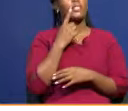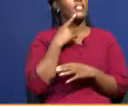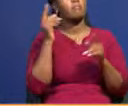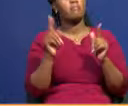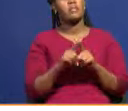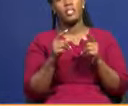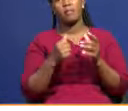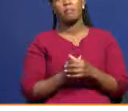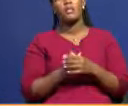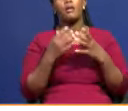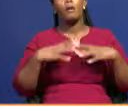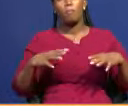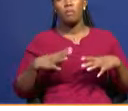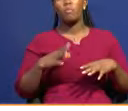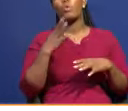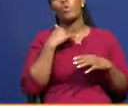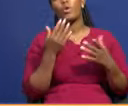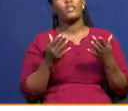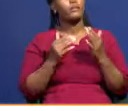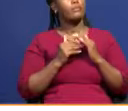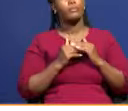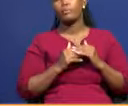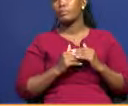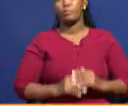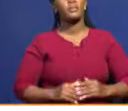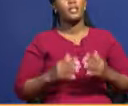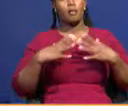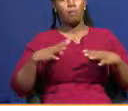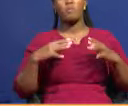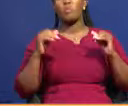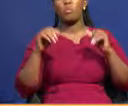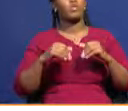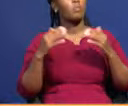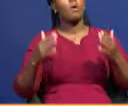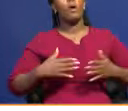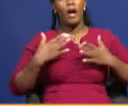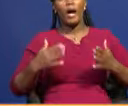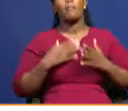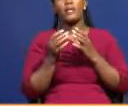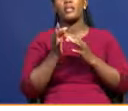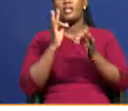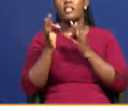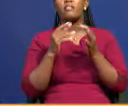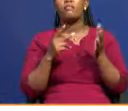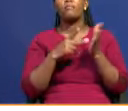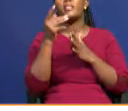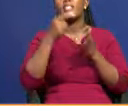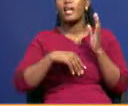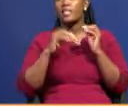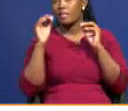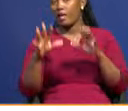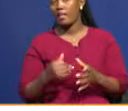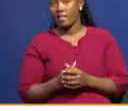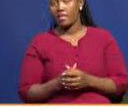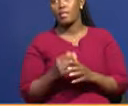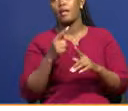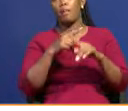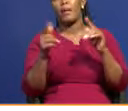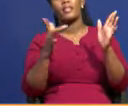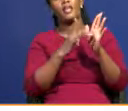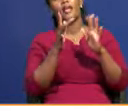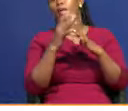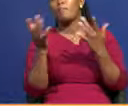course, people would want a reprieve. People would be in a happy in a nation not paying taxes at all. Yes. But like the Bible says,